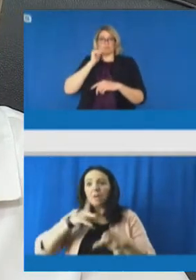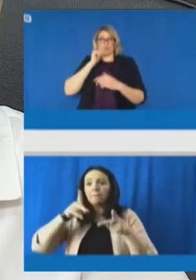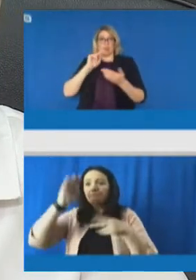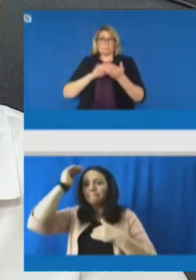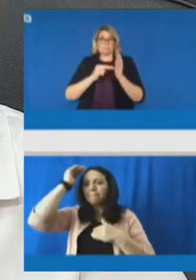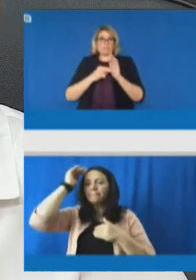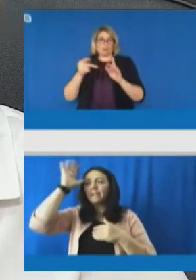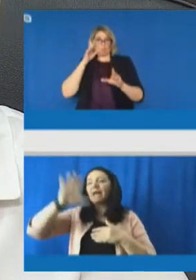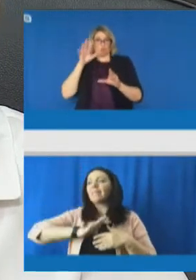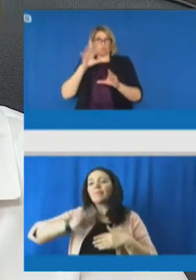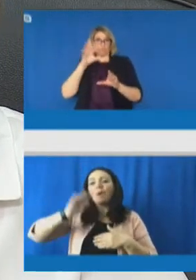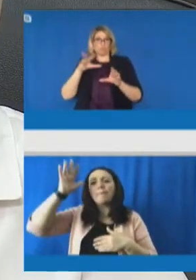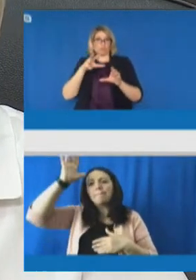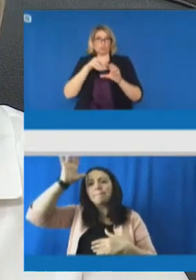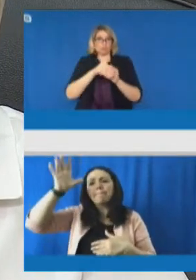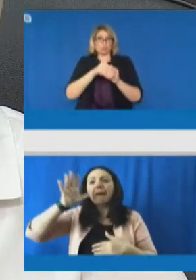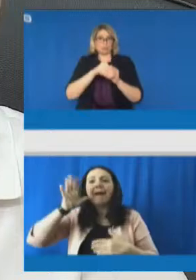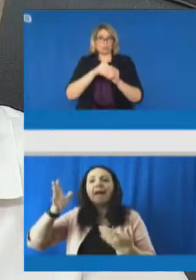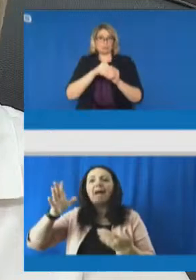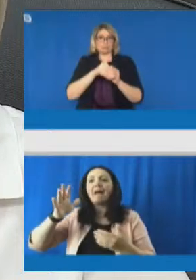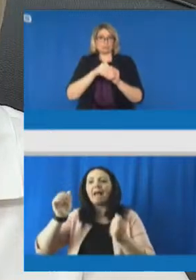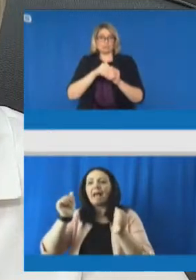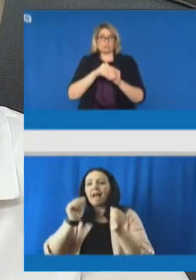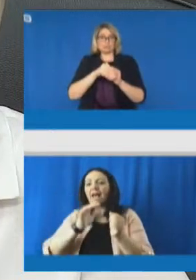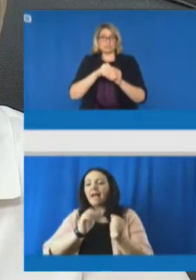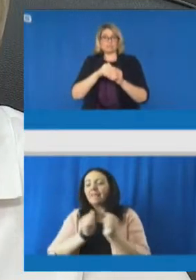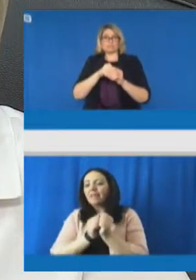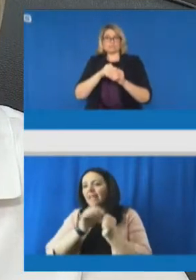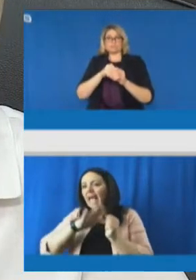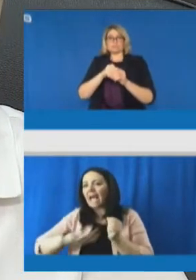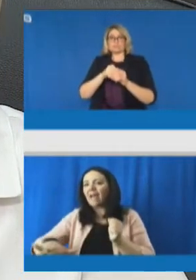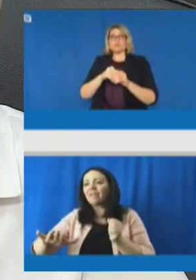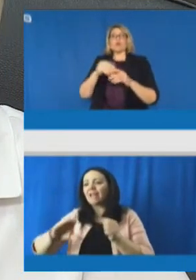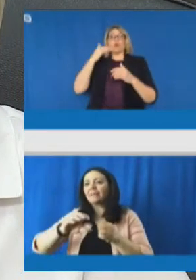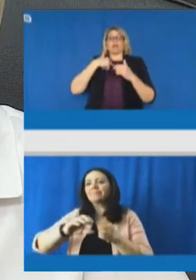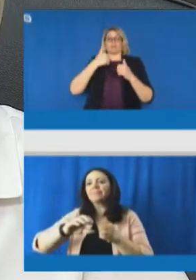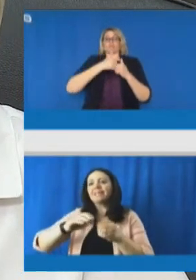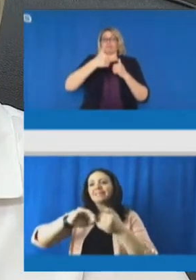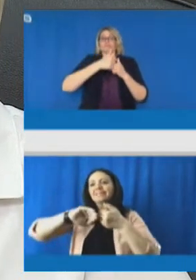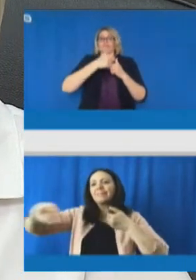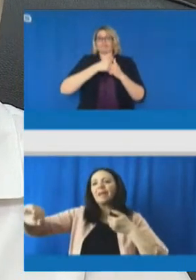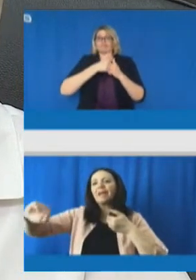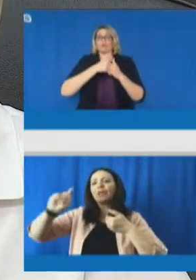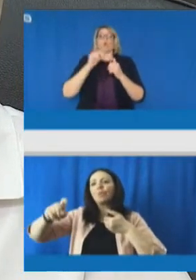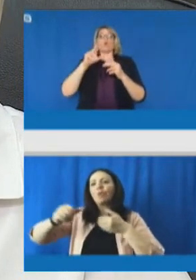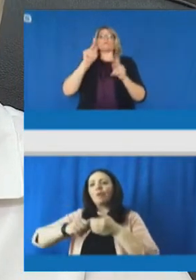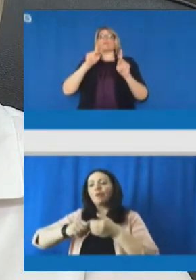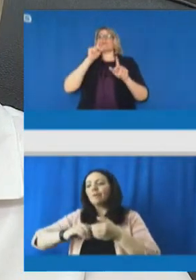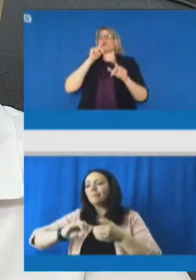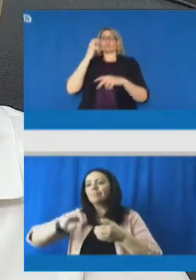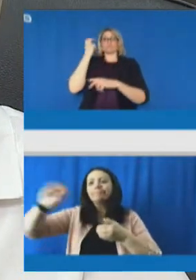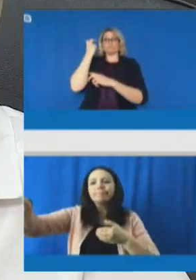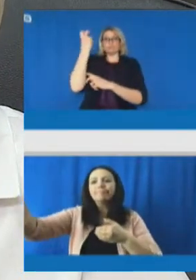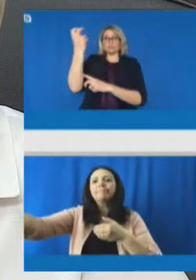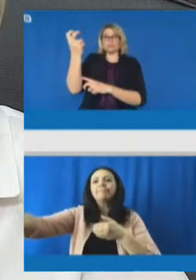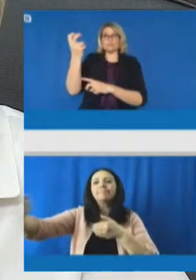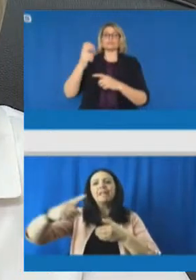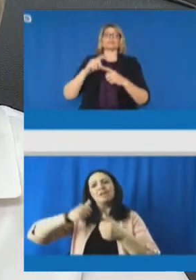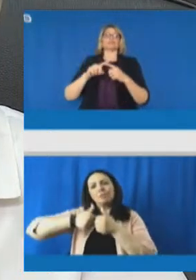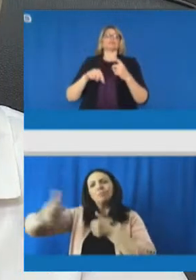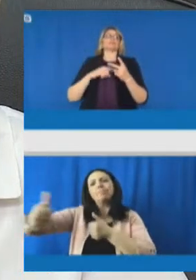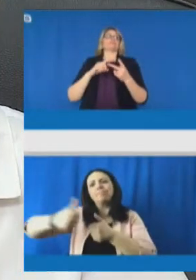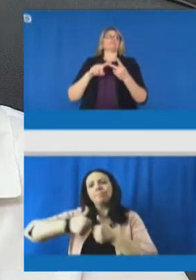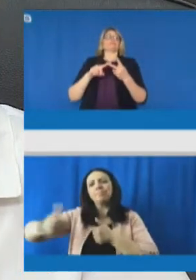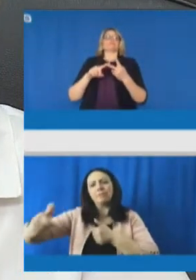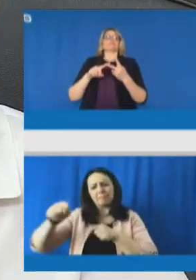progress and as the number of vaccinations go up, we can kind of presume that